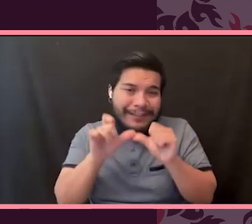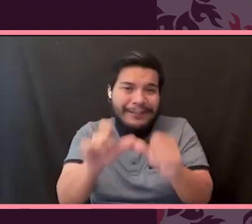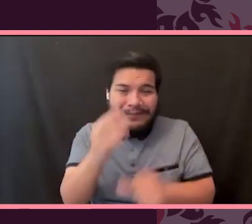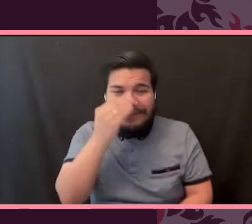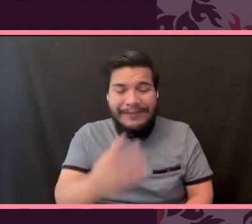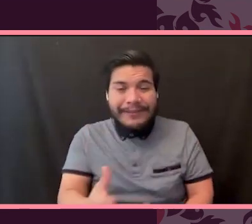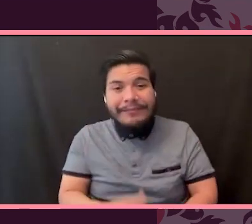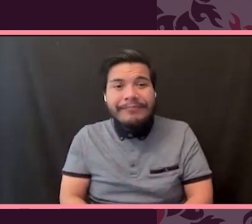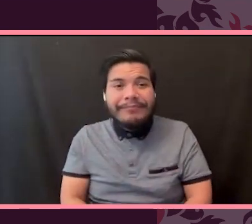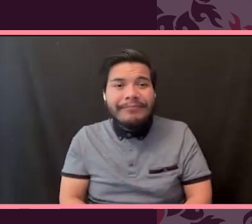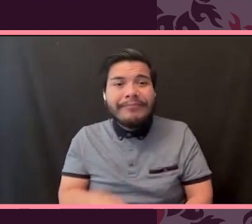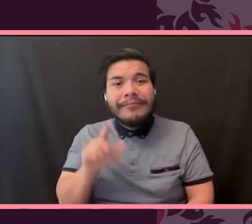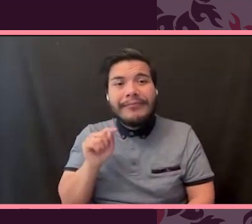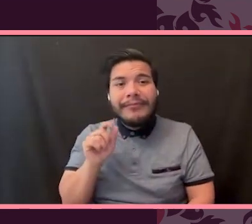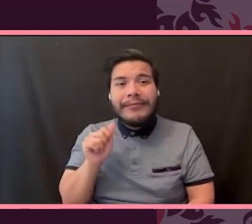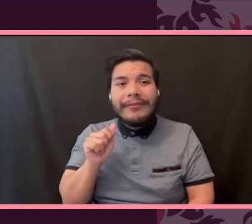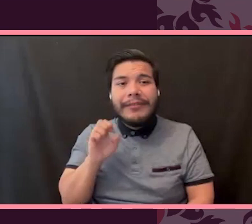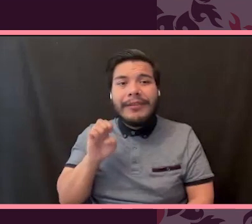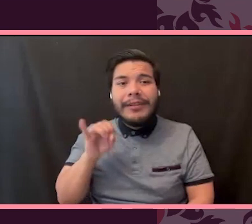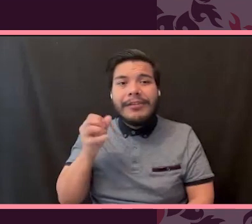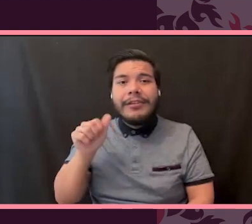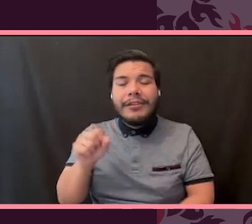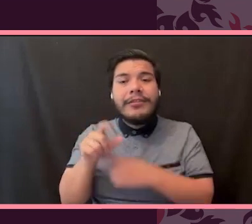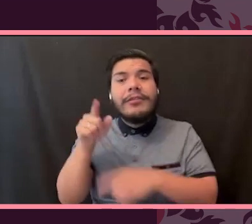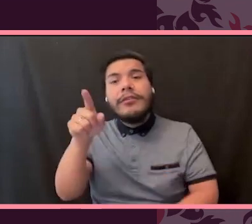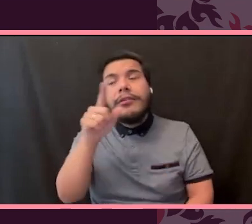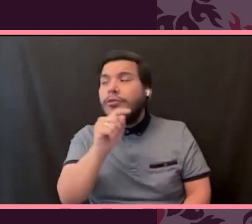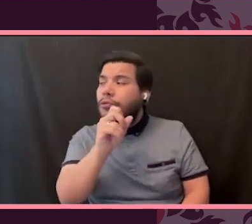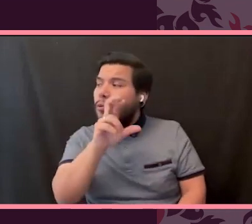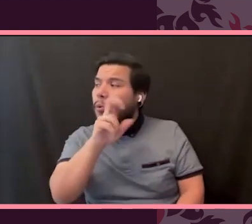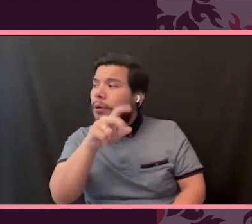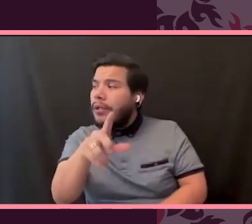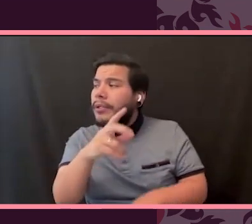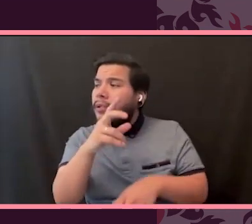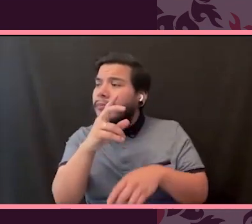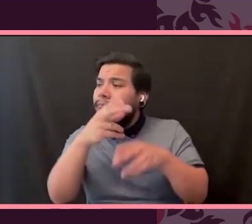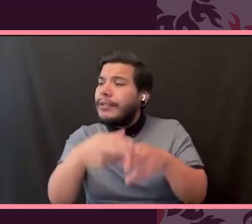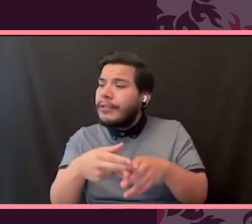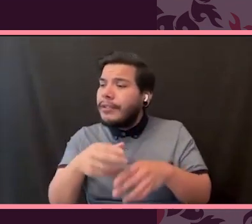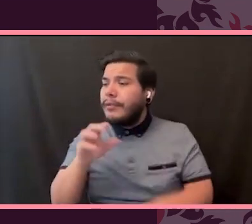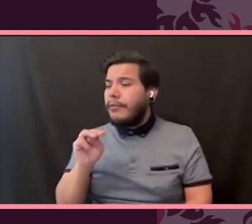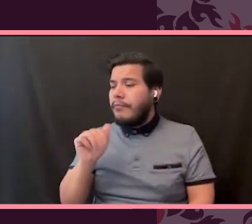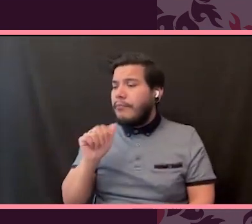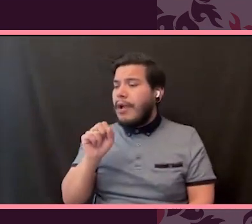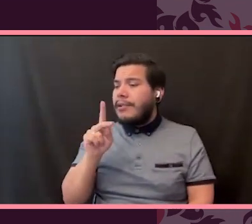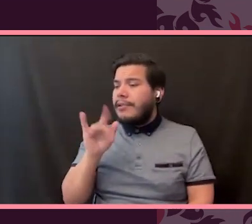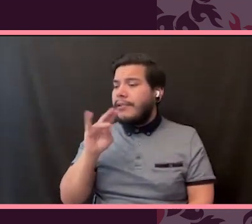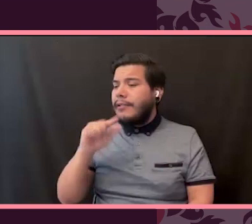Taejas, Toren used another word there. What is masking?